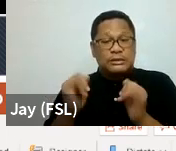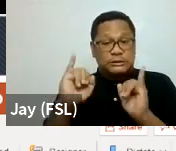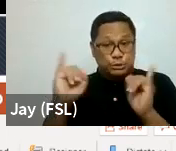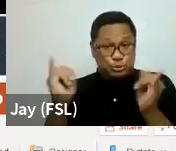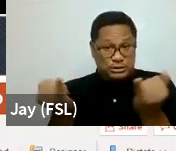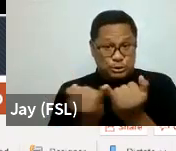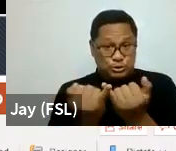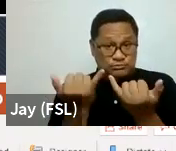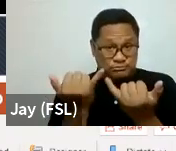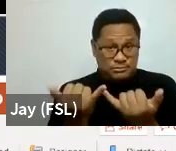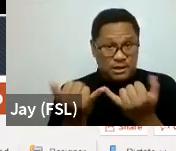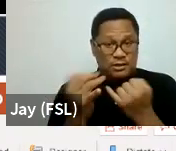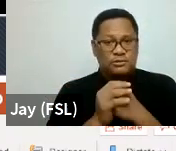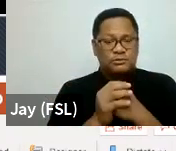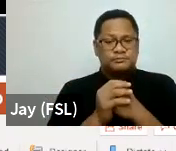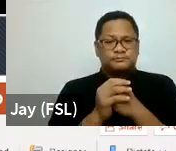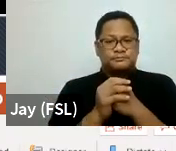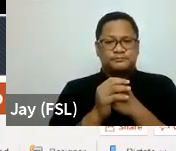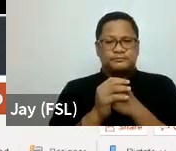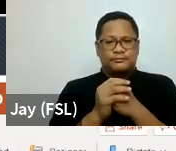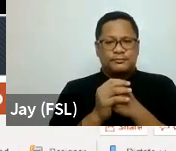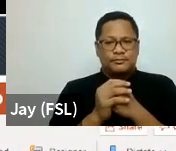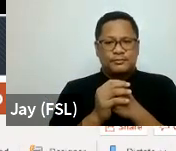introduction. Okay, this is an introduction.